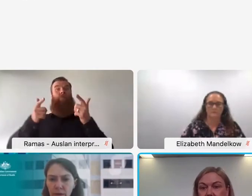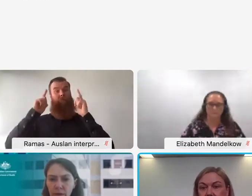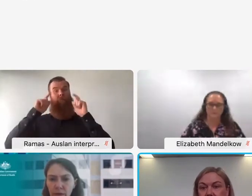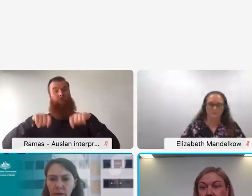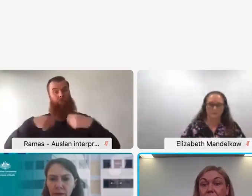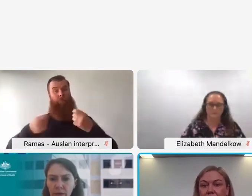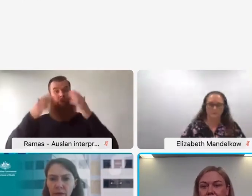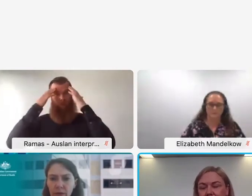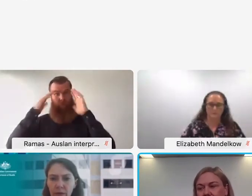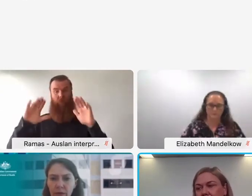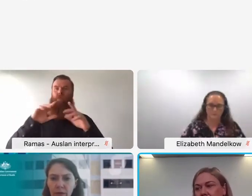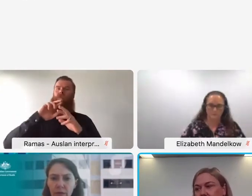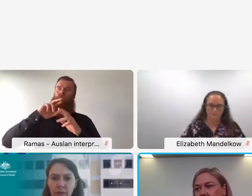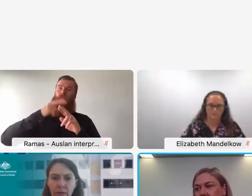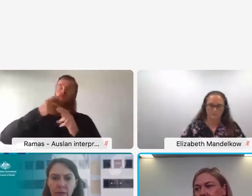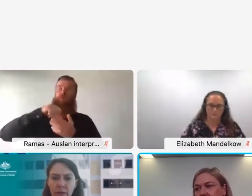of 3 months.